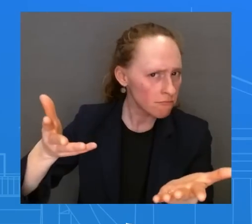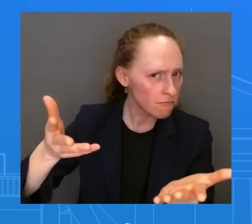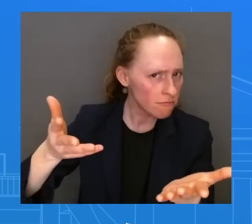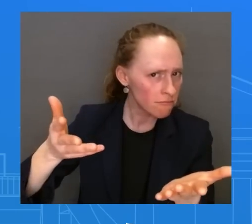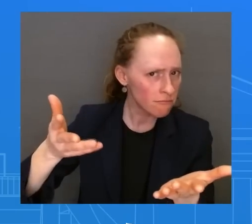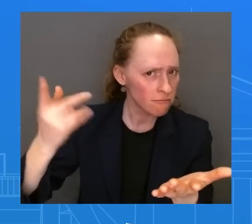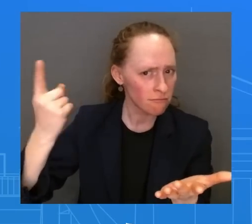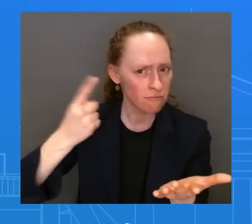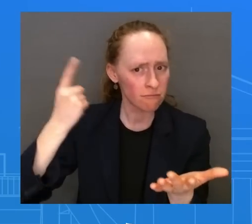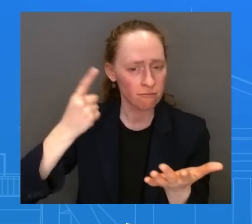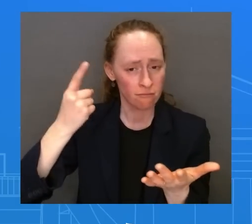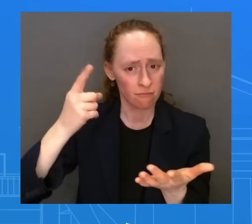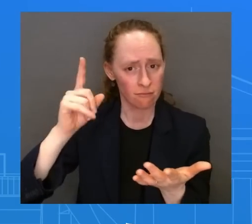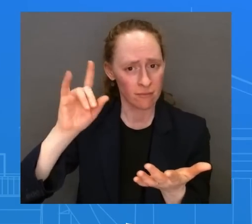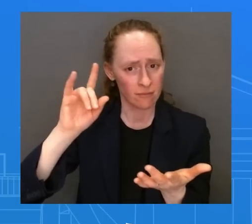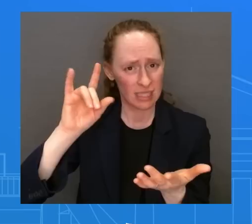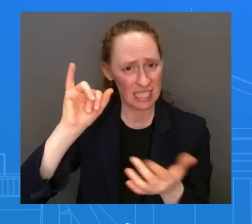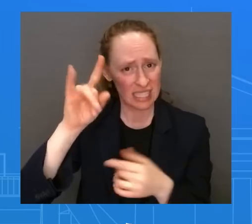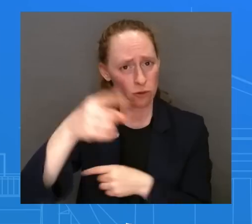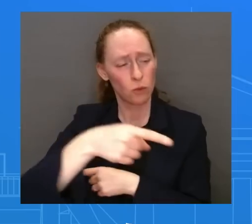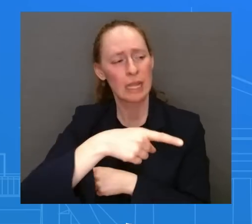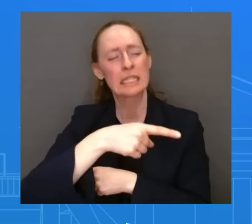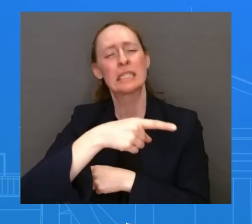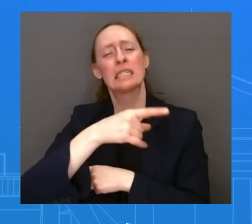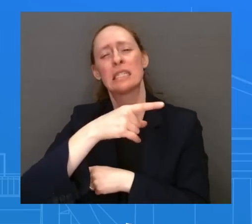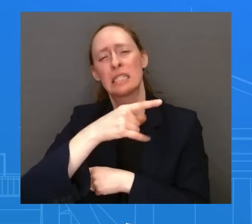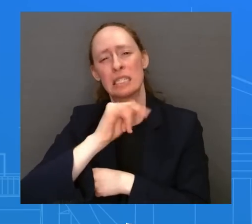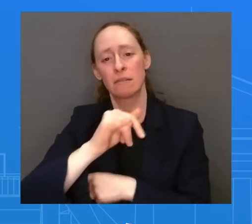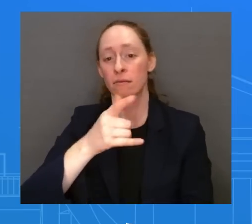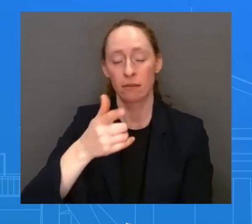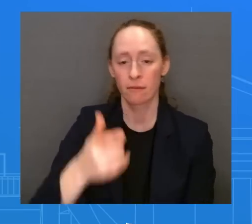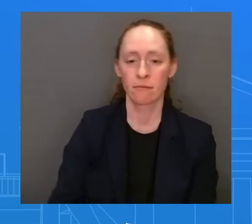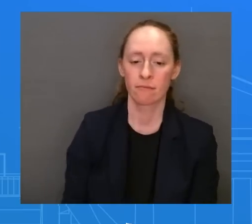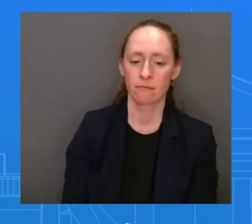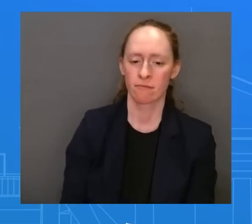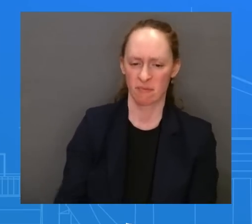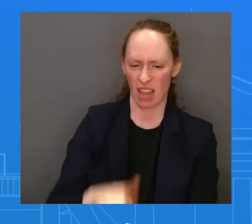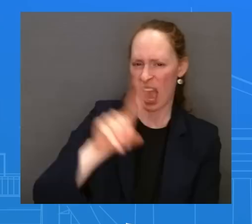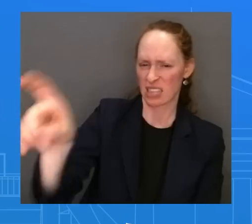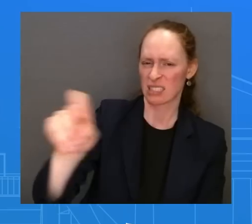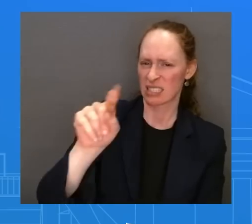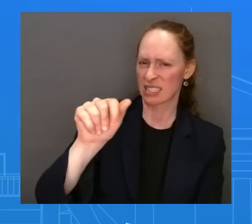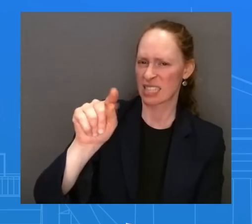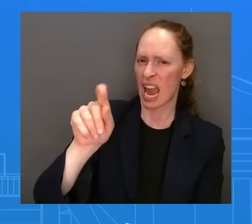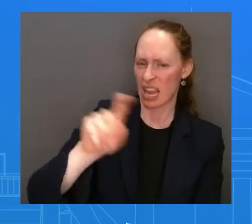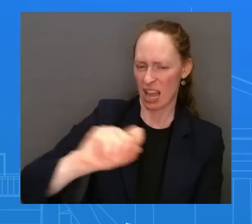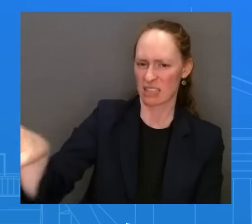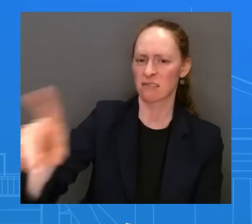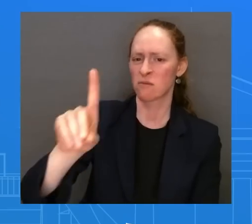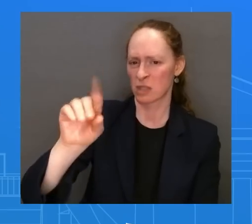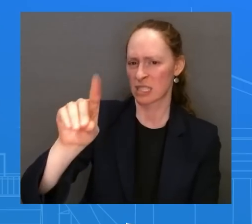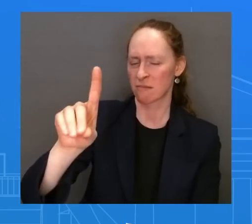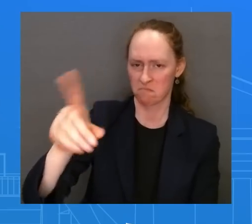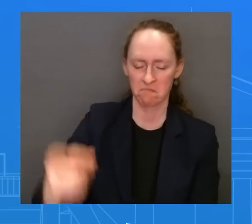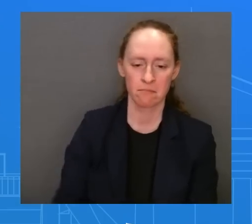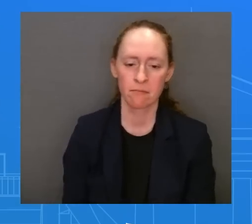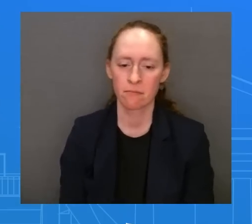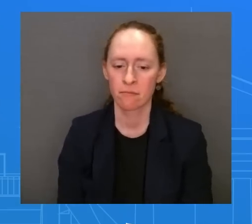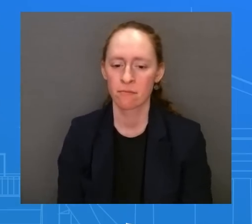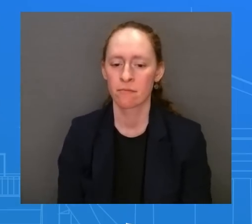after-action review uh that and so did DOD and that's a question better put to them specifically than for